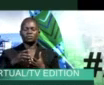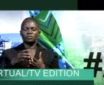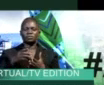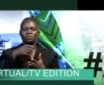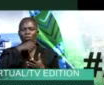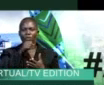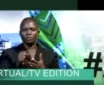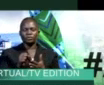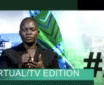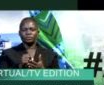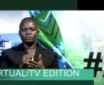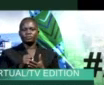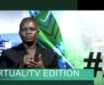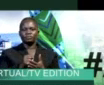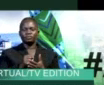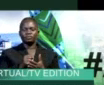OBOB